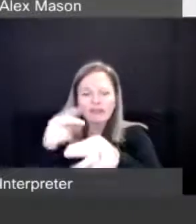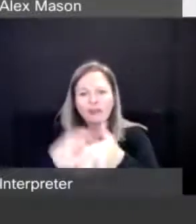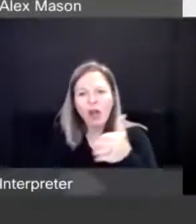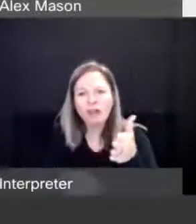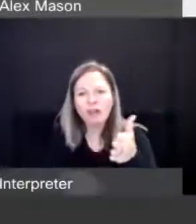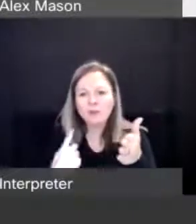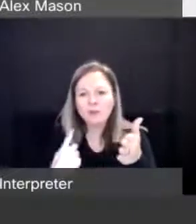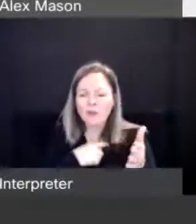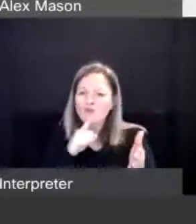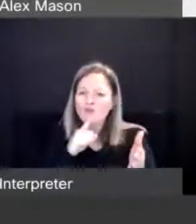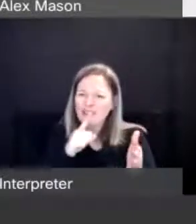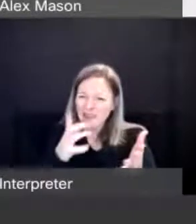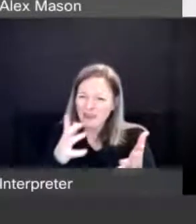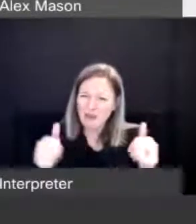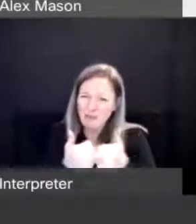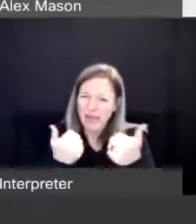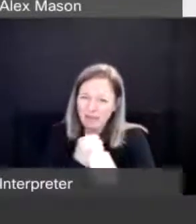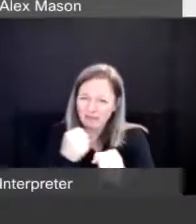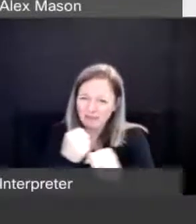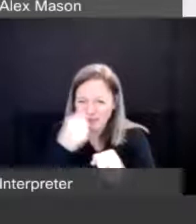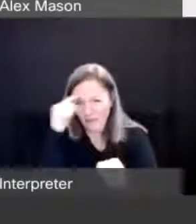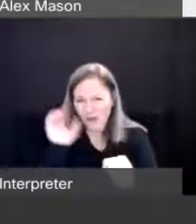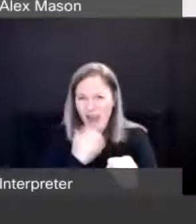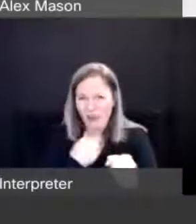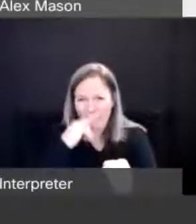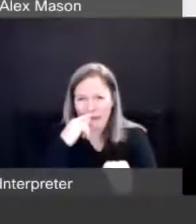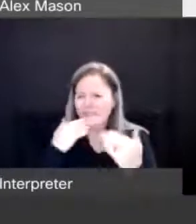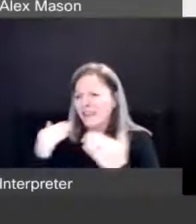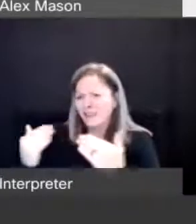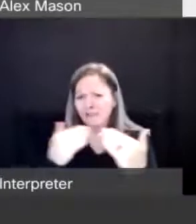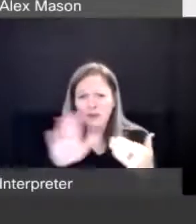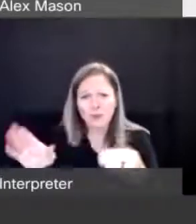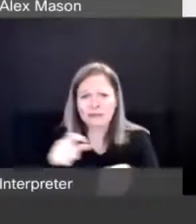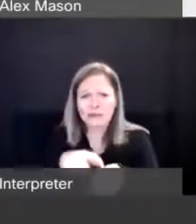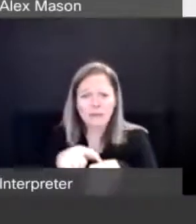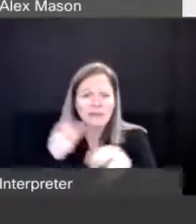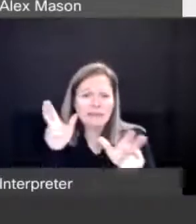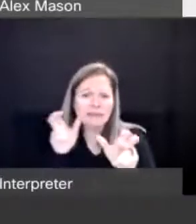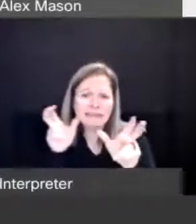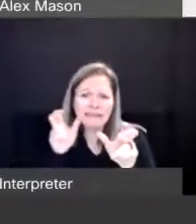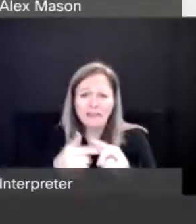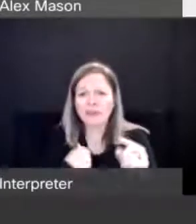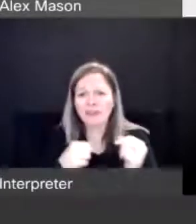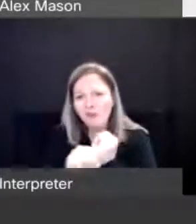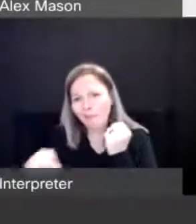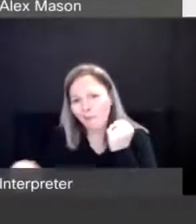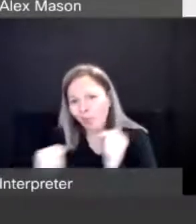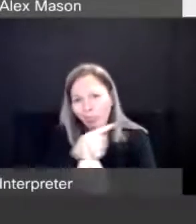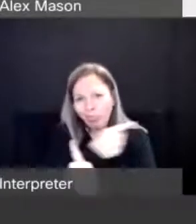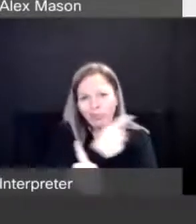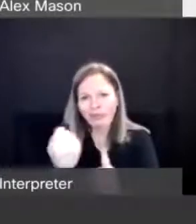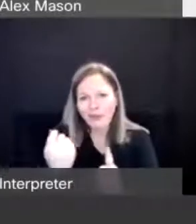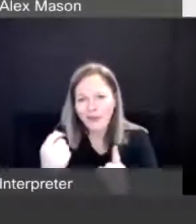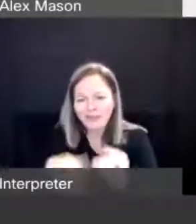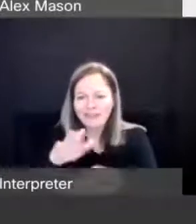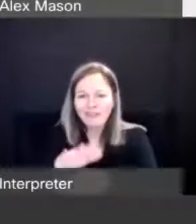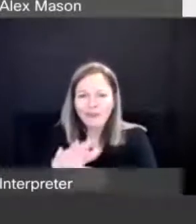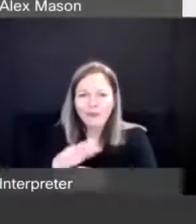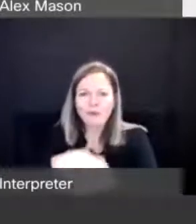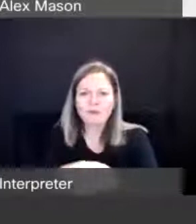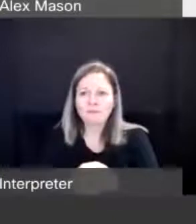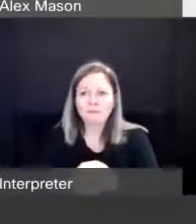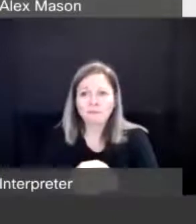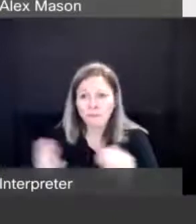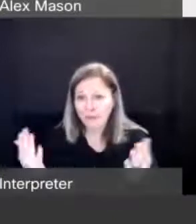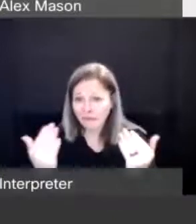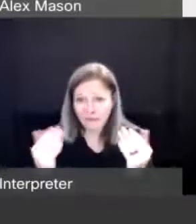really want to battle for our kids. But again, I thank you for your time and listening to me ramble a little bit this afternoon, and I'll stand for questions.